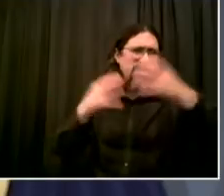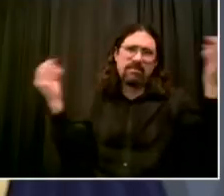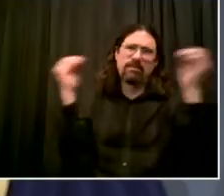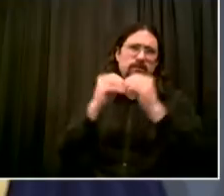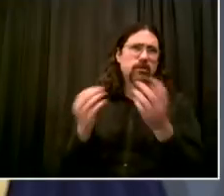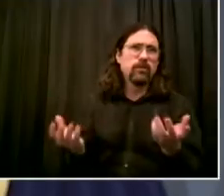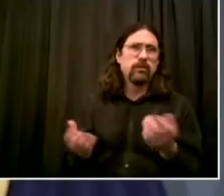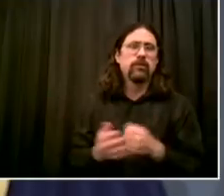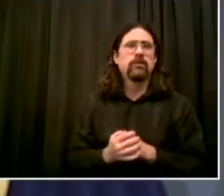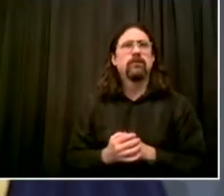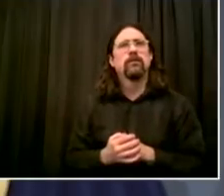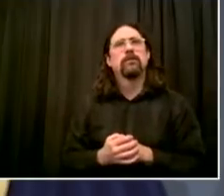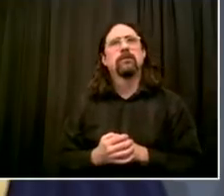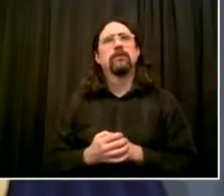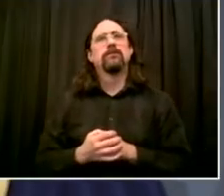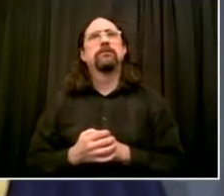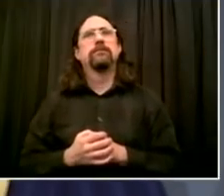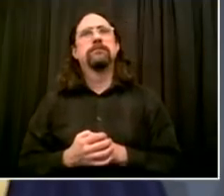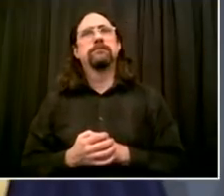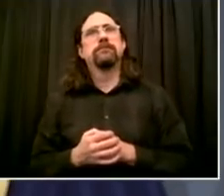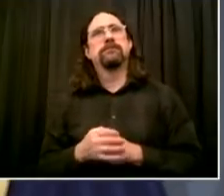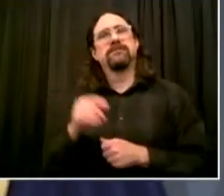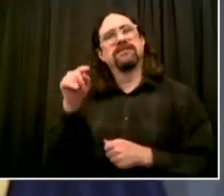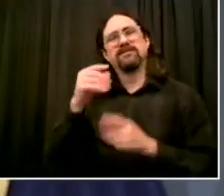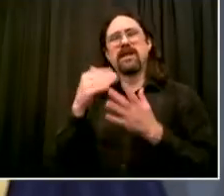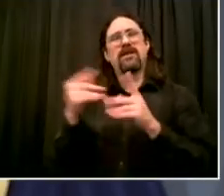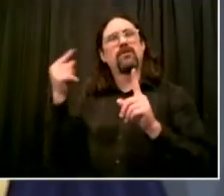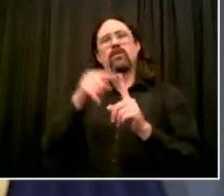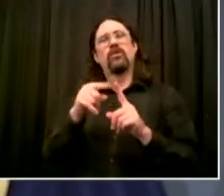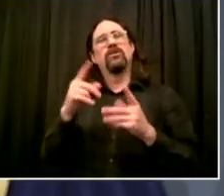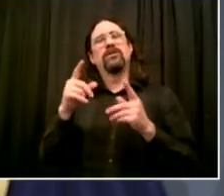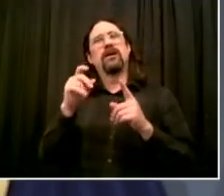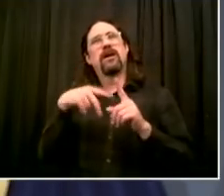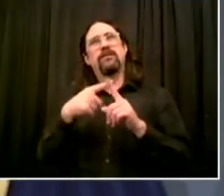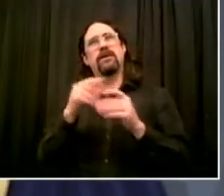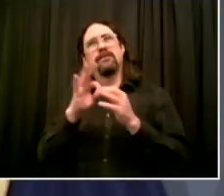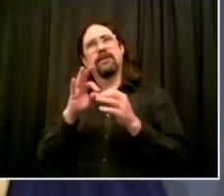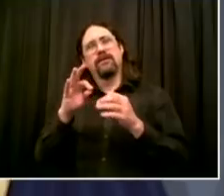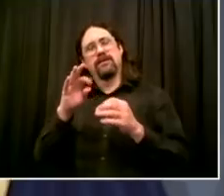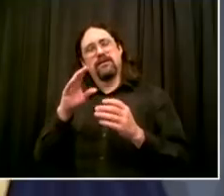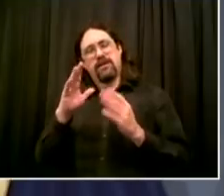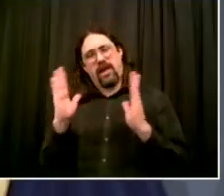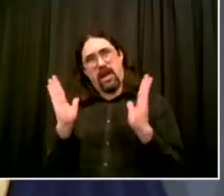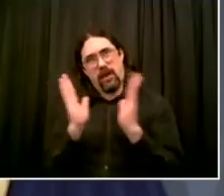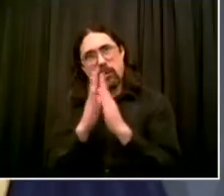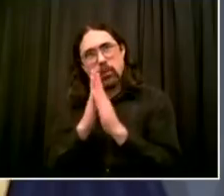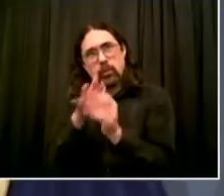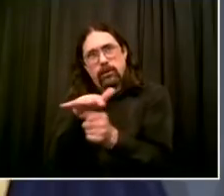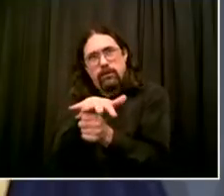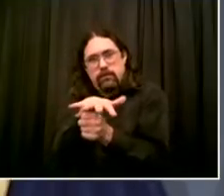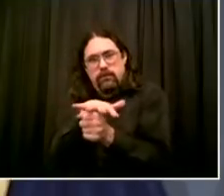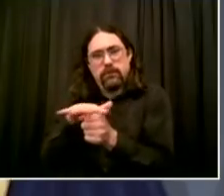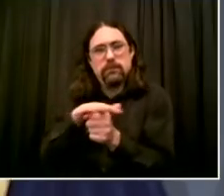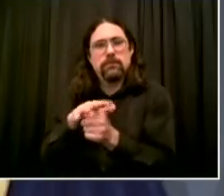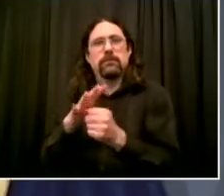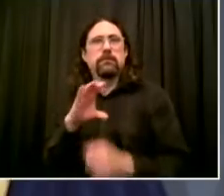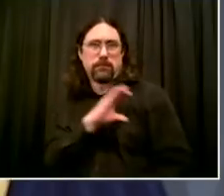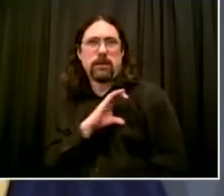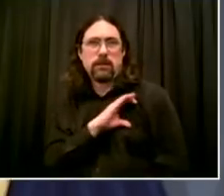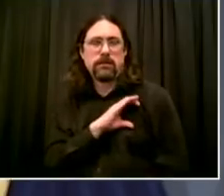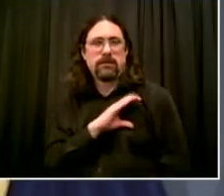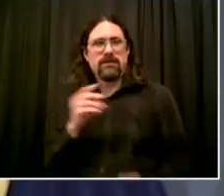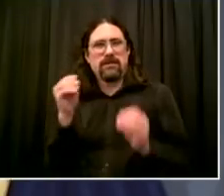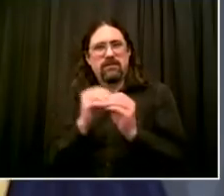students. I'll always consider things, but I want you to understand my honest belief that this is a situation where we have to